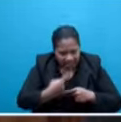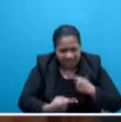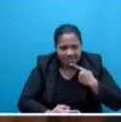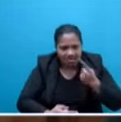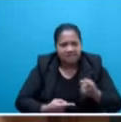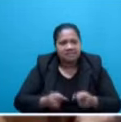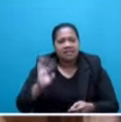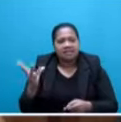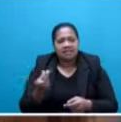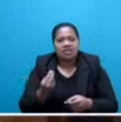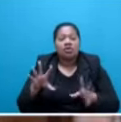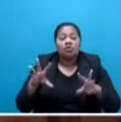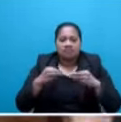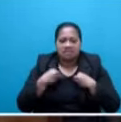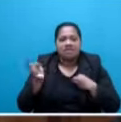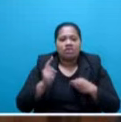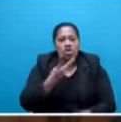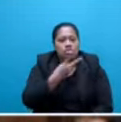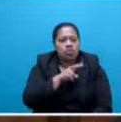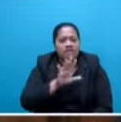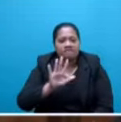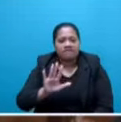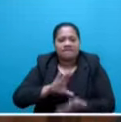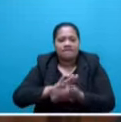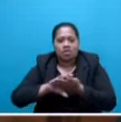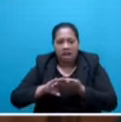receive $85.